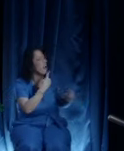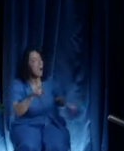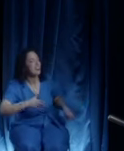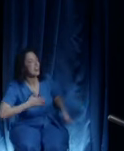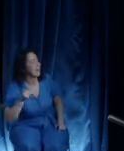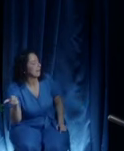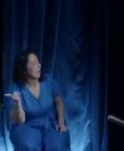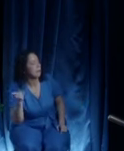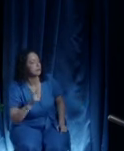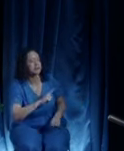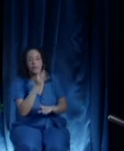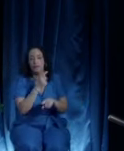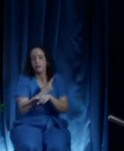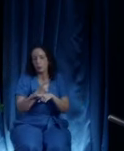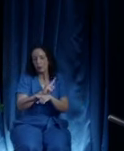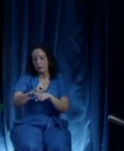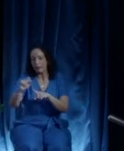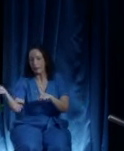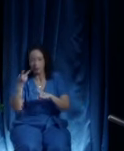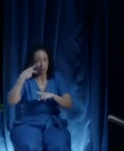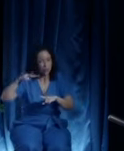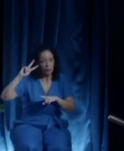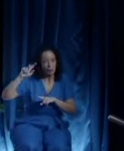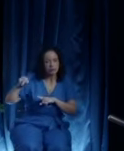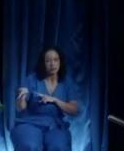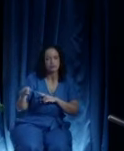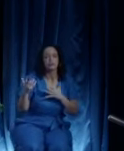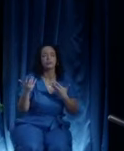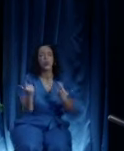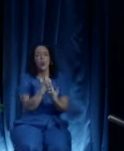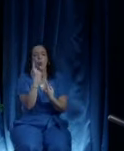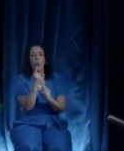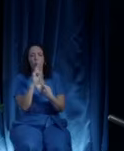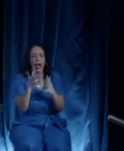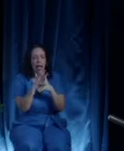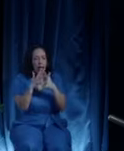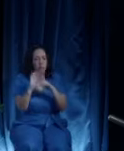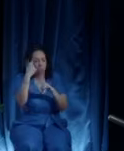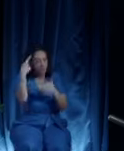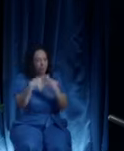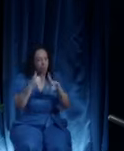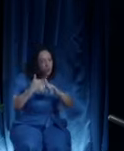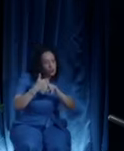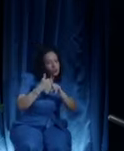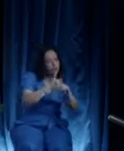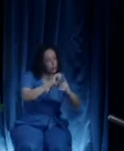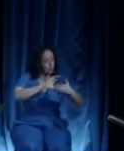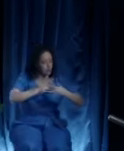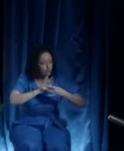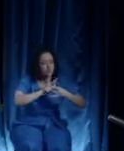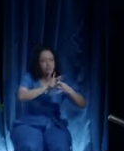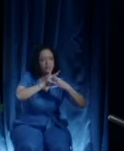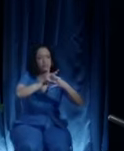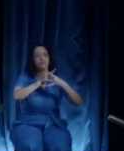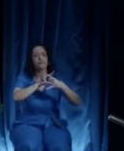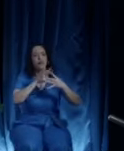But, you know, who you give your allegiances to with the different wives and all those really complicated connections